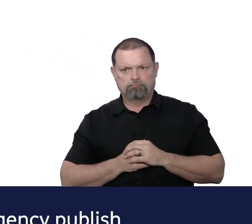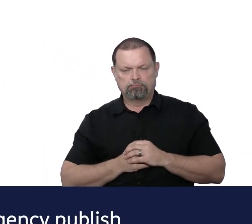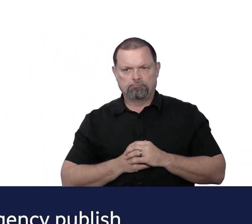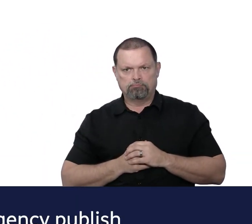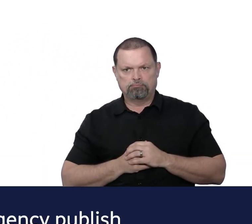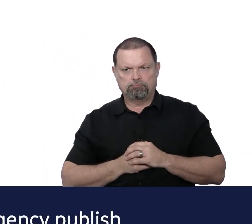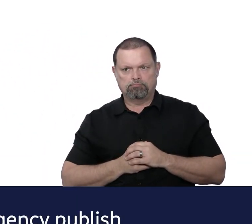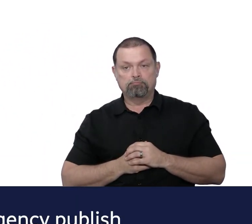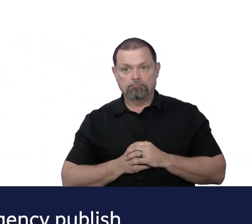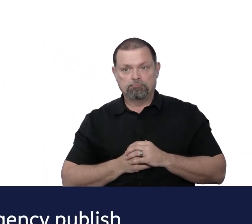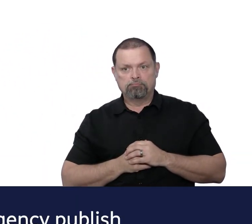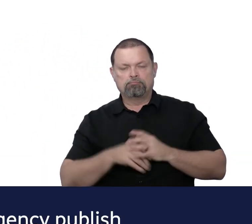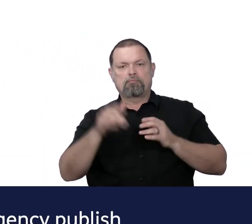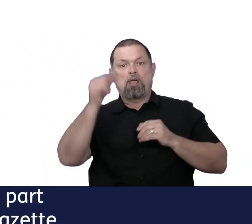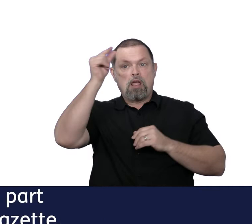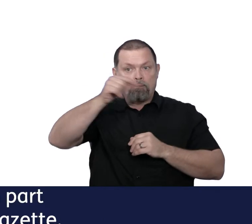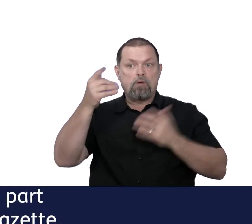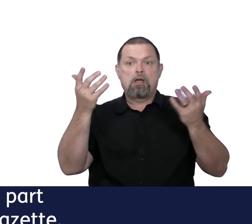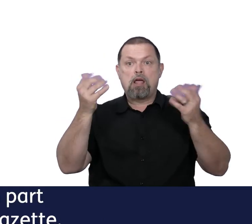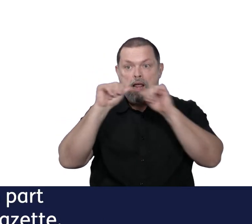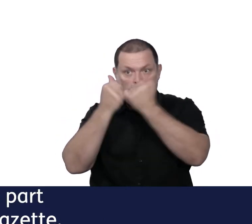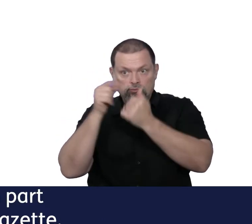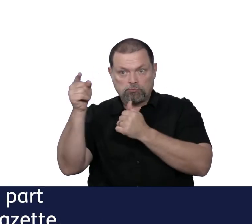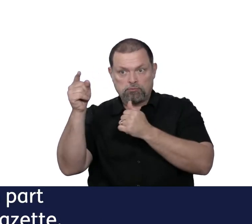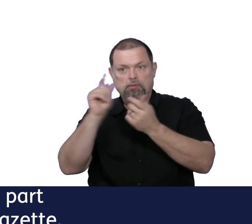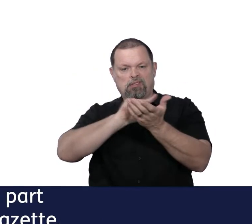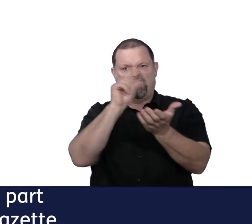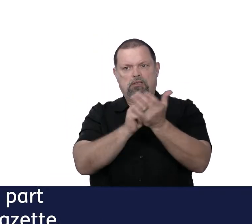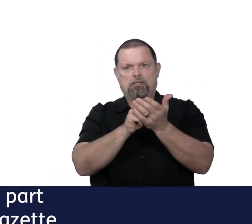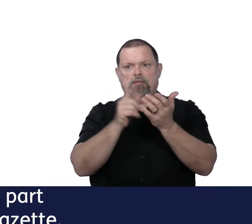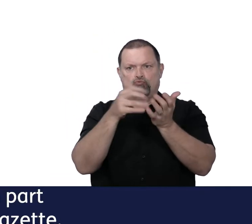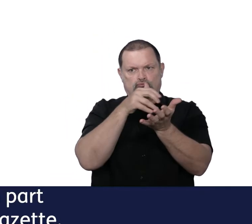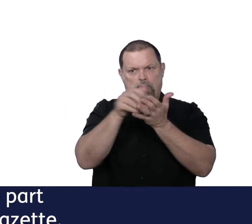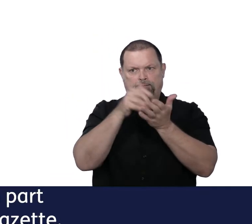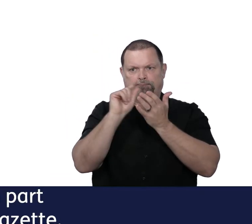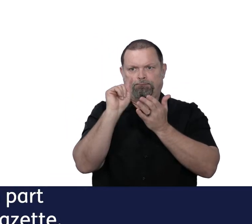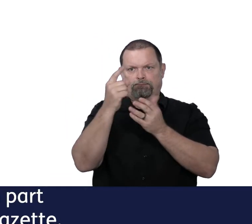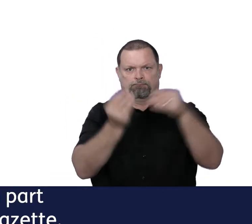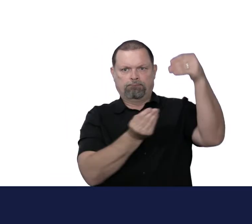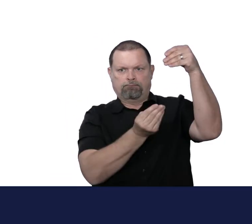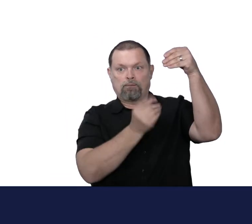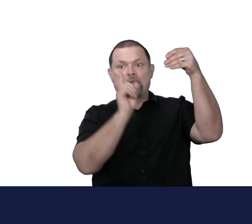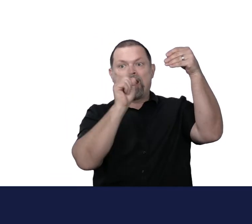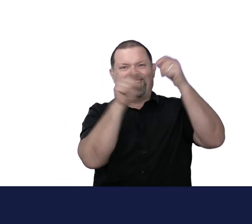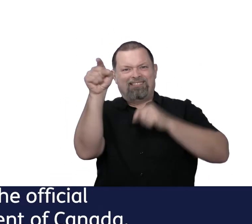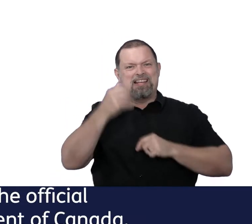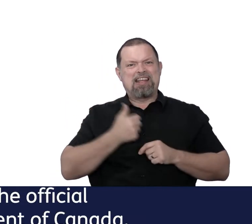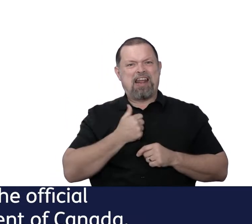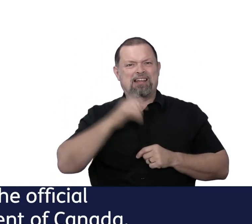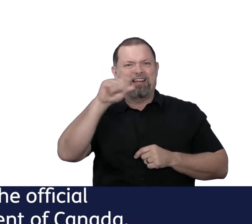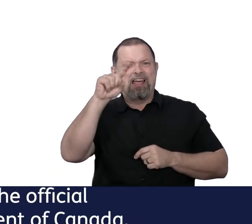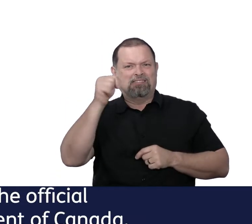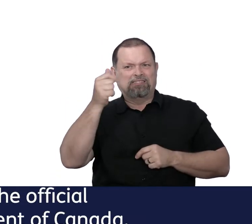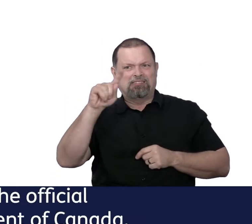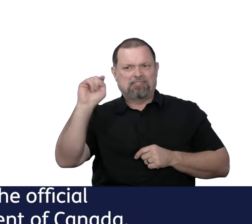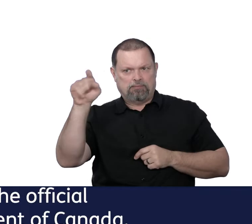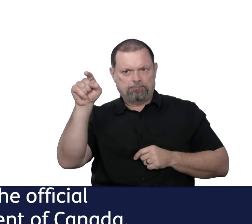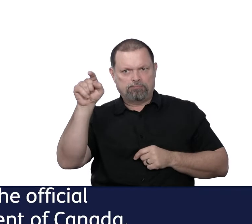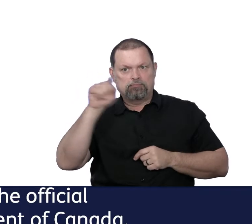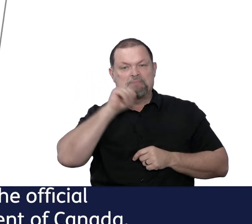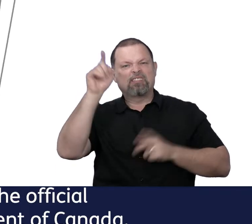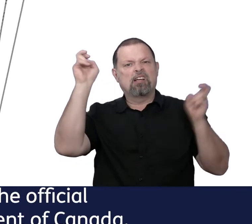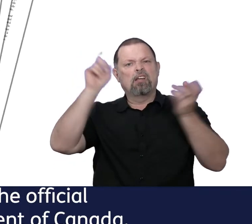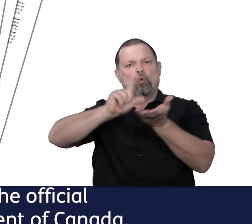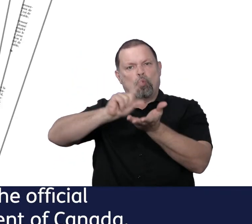The government and the agency publish draft regulations in Part 1 of the Canada Gazette. The Canada Gazette is the